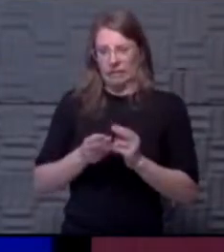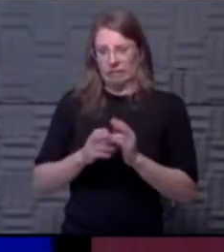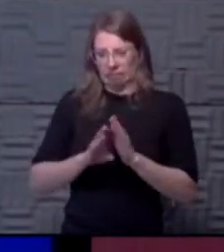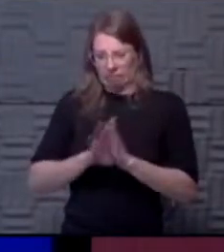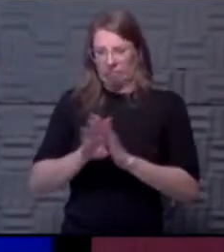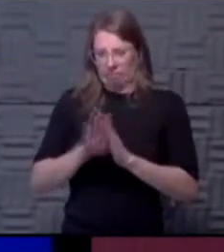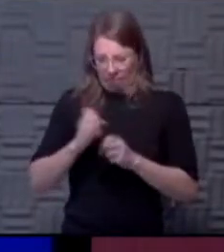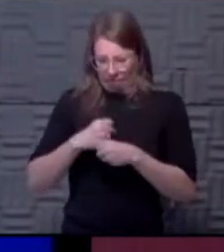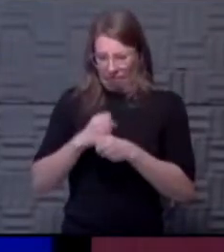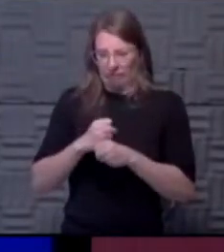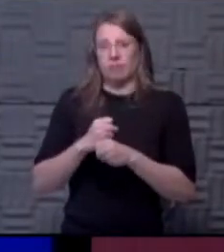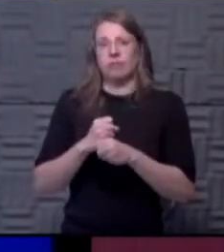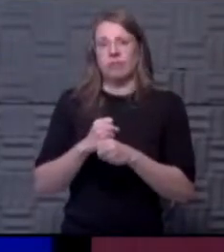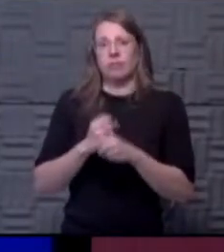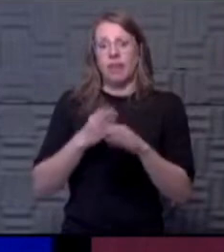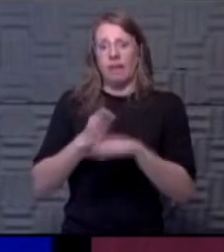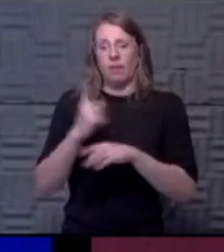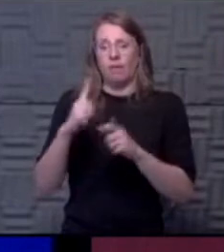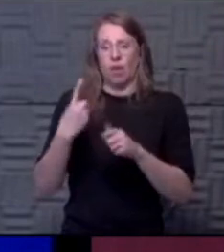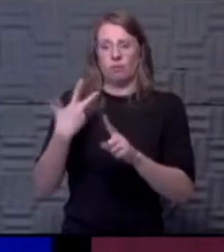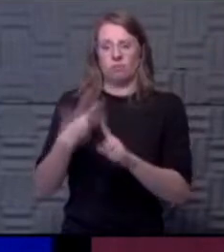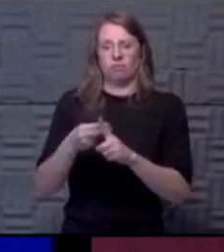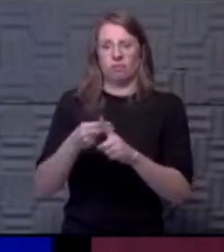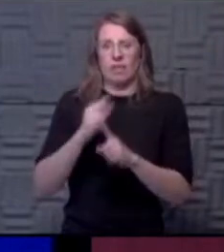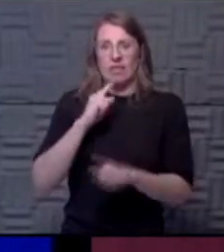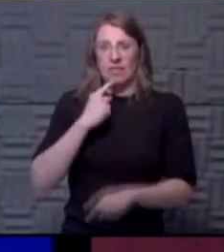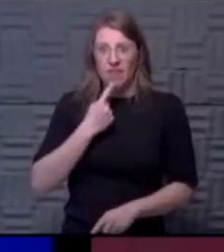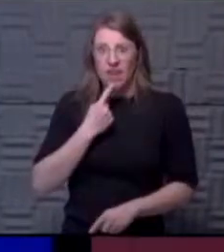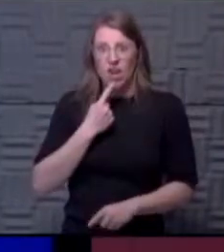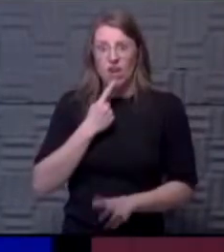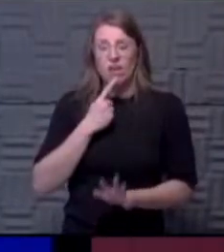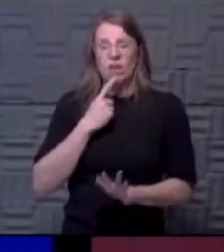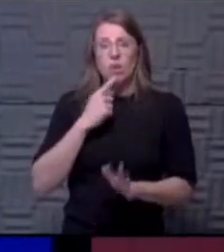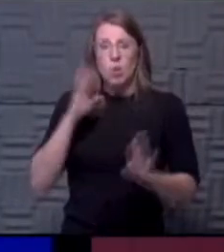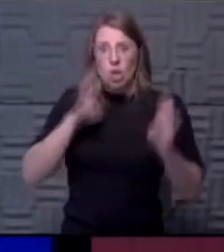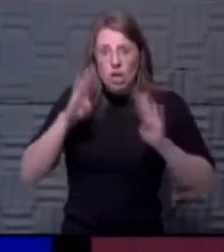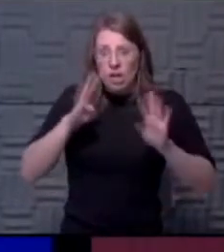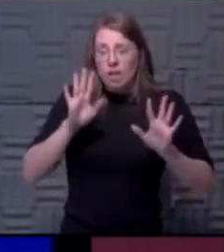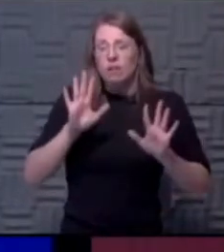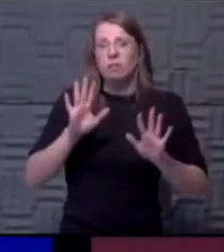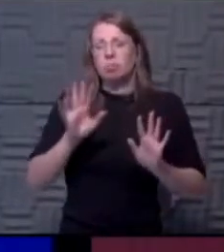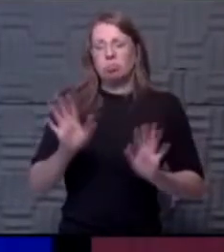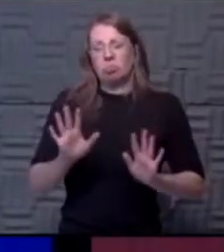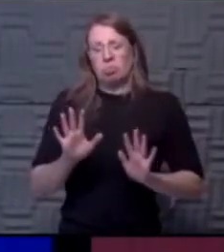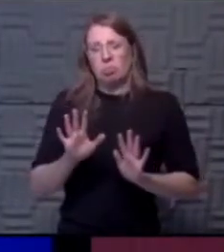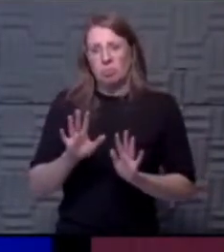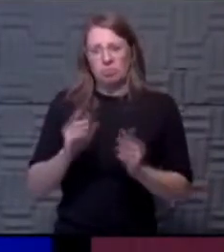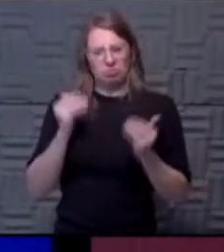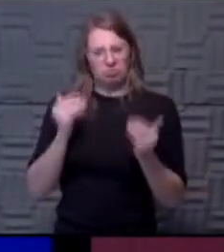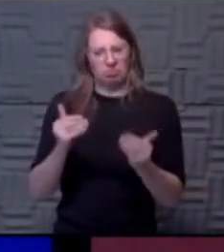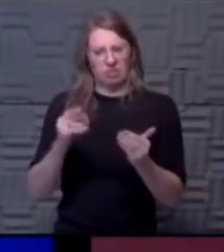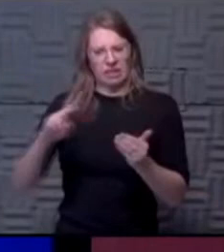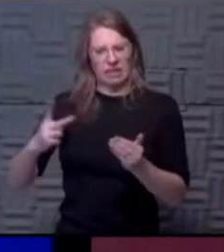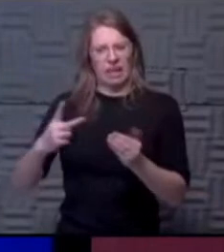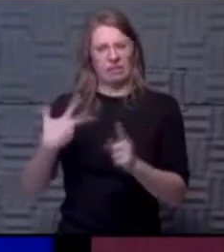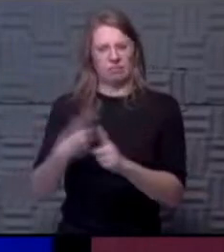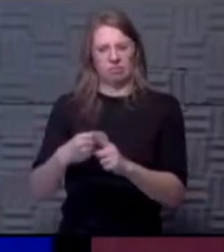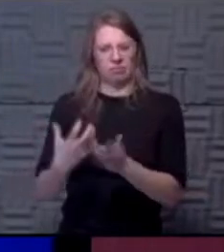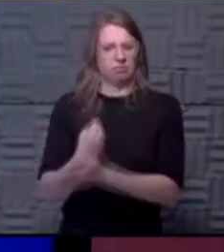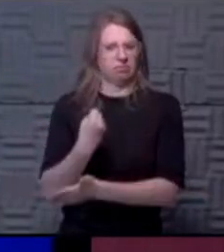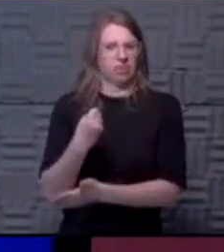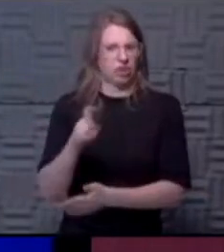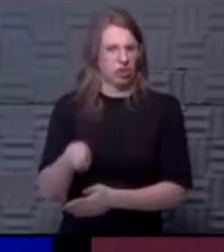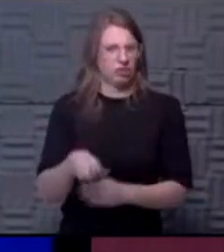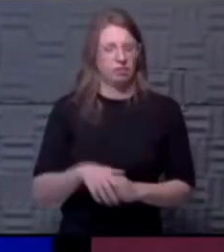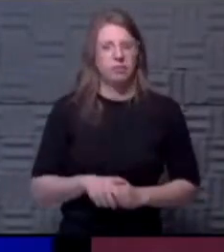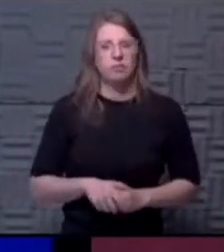not severe. I don't think there's any reason to consider them as a reason not to get a dose. And you